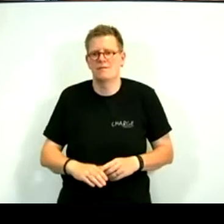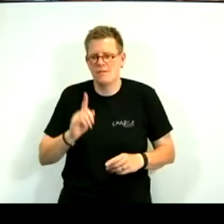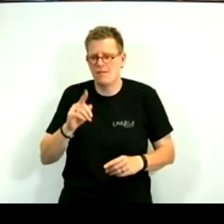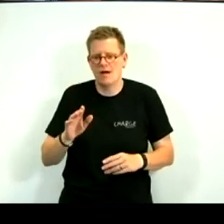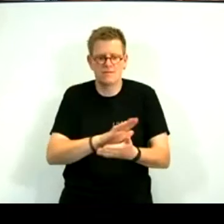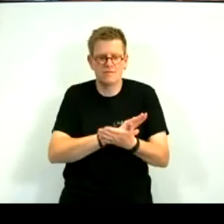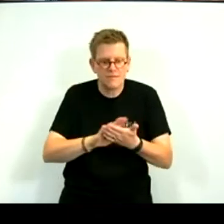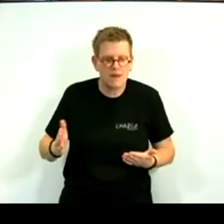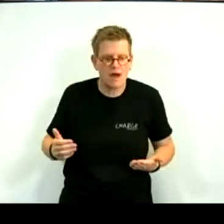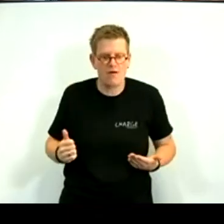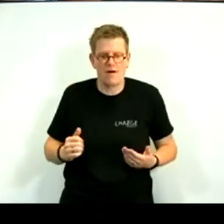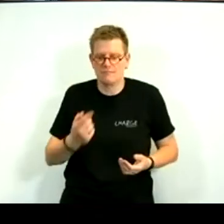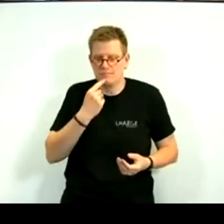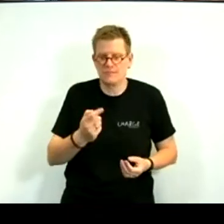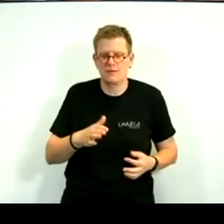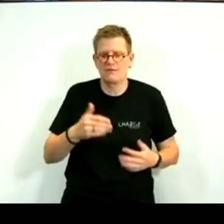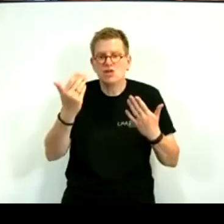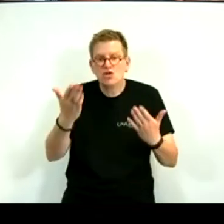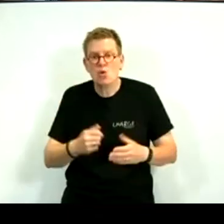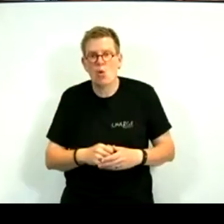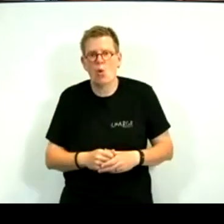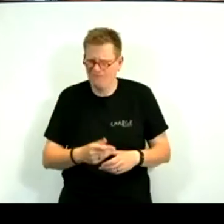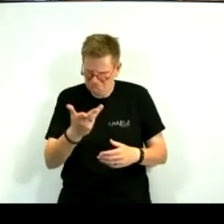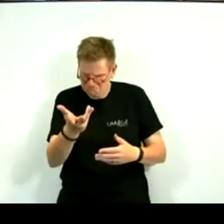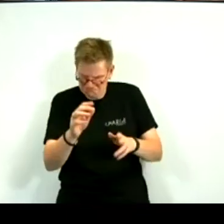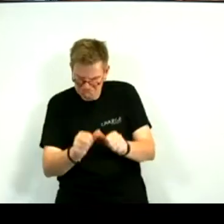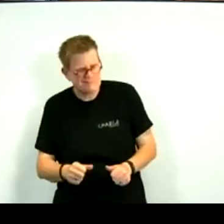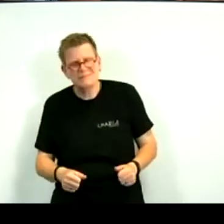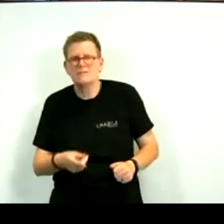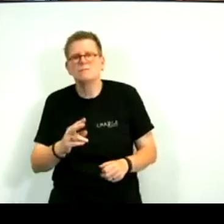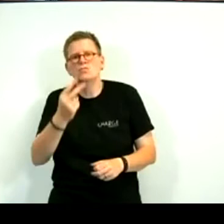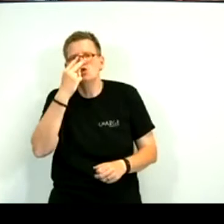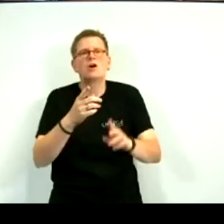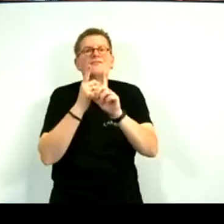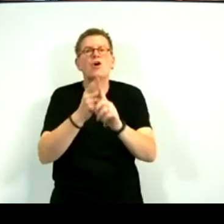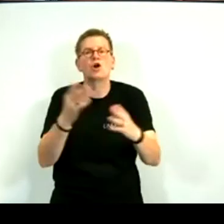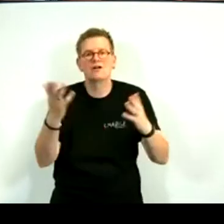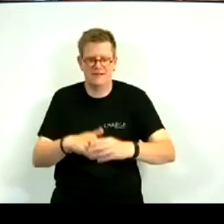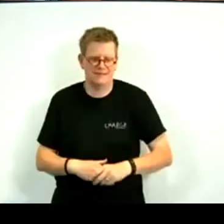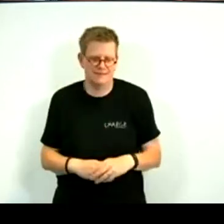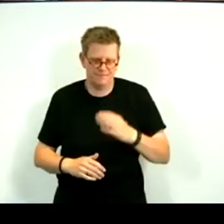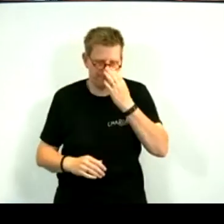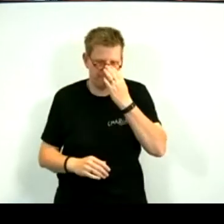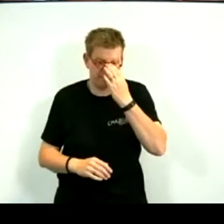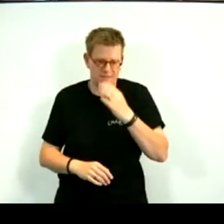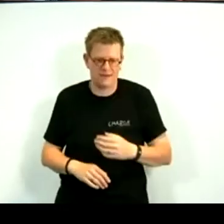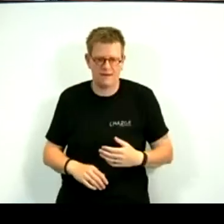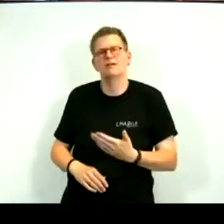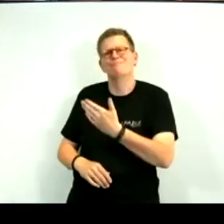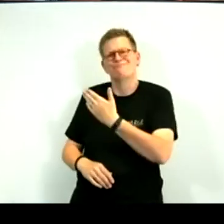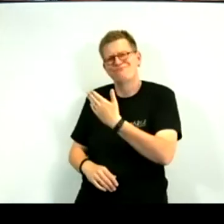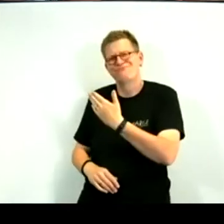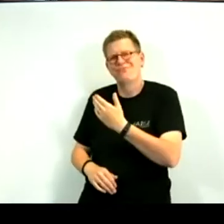wrong. The next slide shows somebody, an older person, actually doing the eyelid